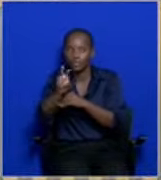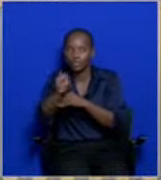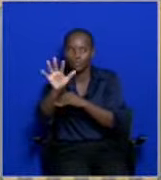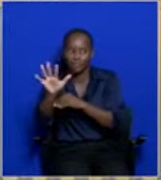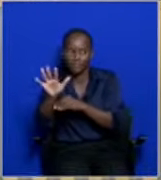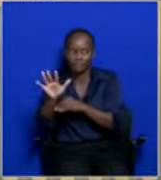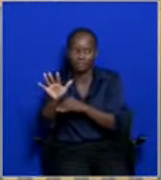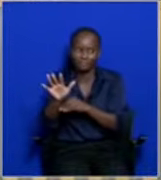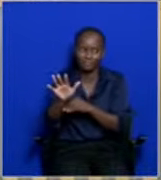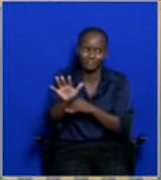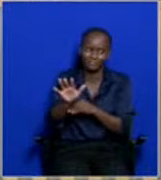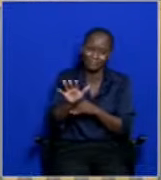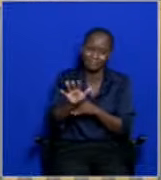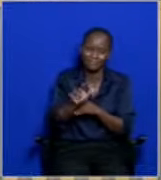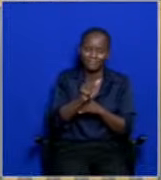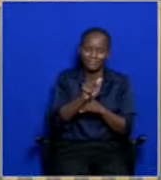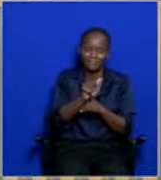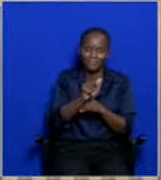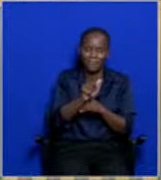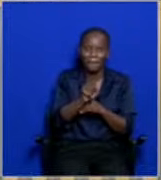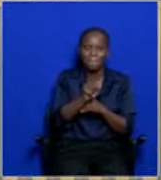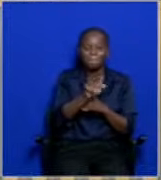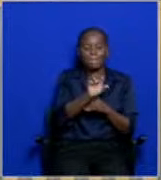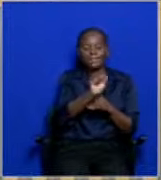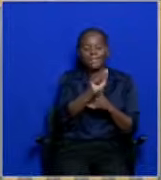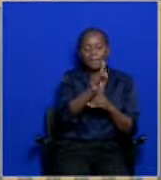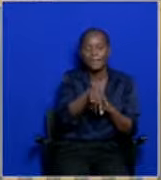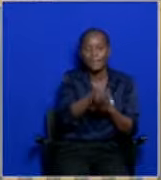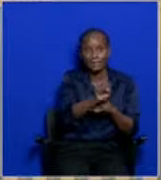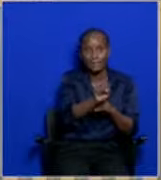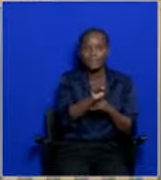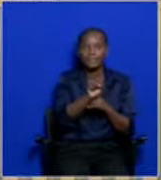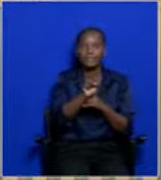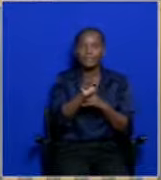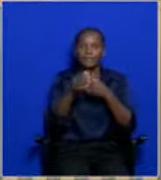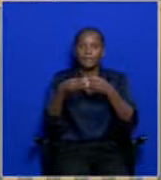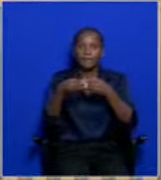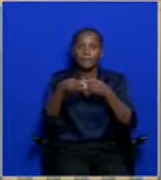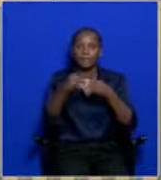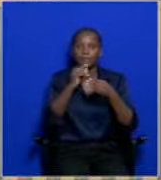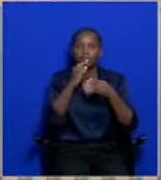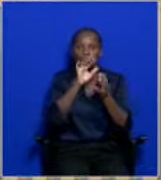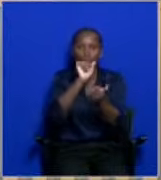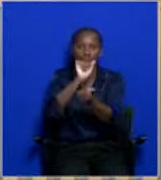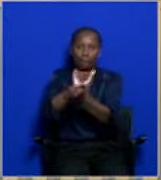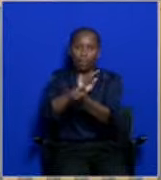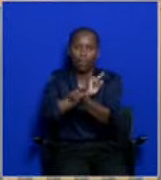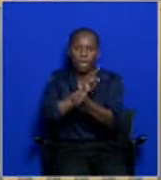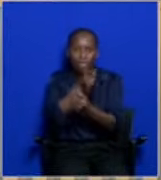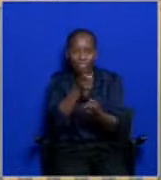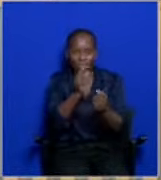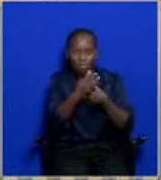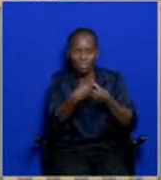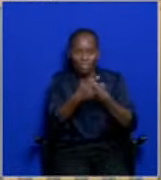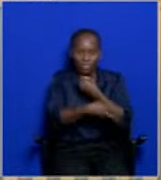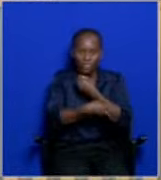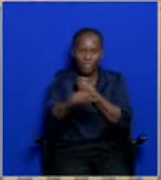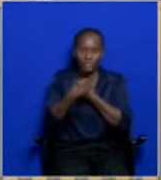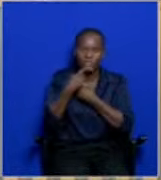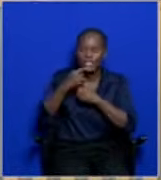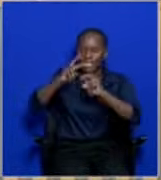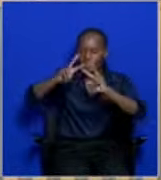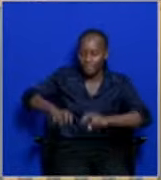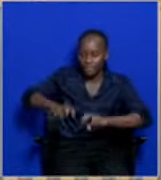Sakane SAPS were arrested for theft. The investigation is proceeding according to the Deputy Director of Public